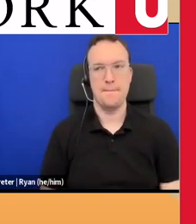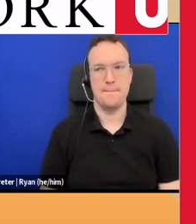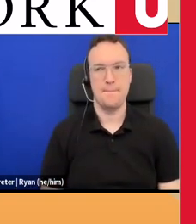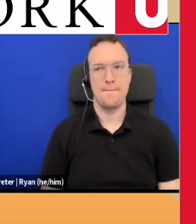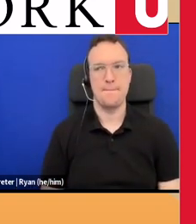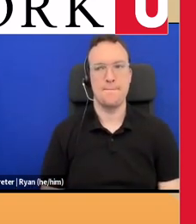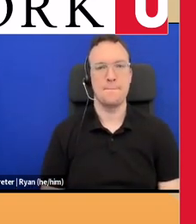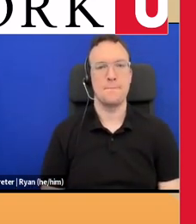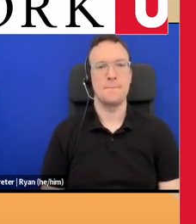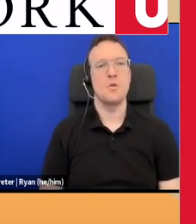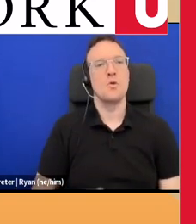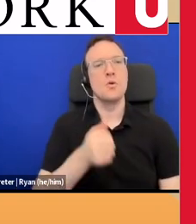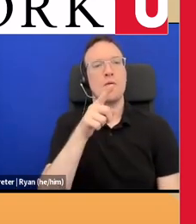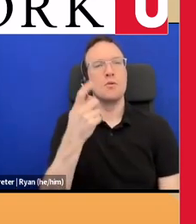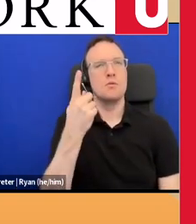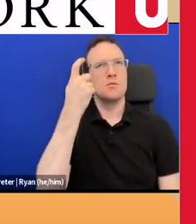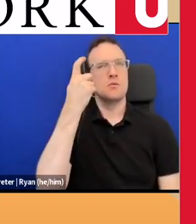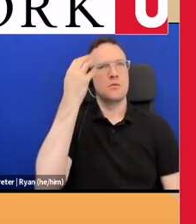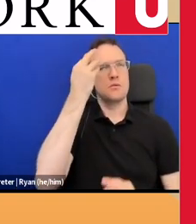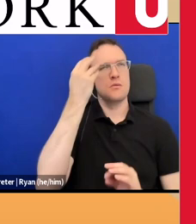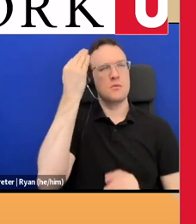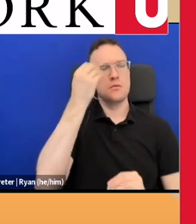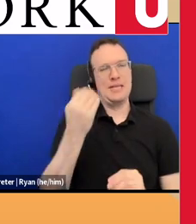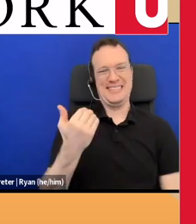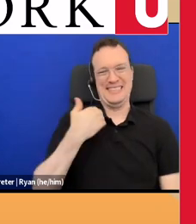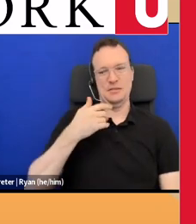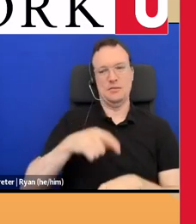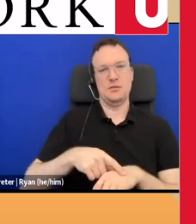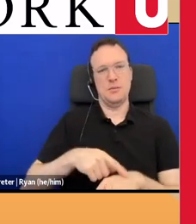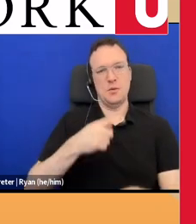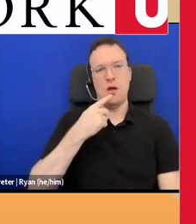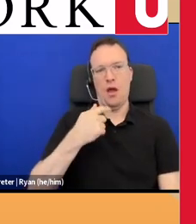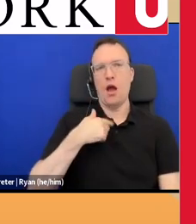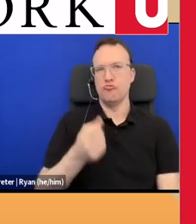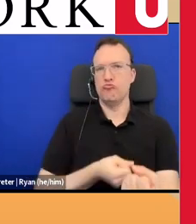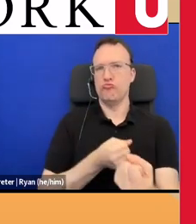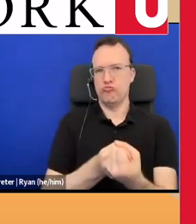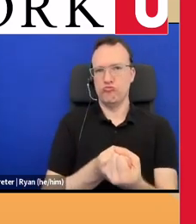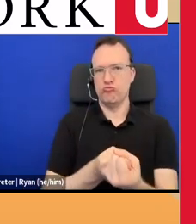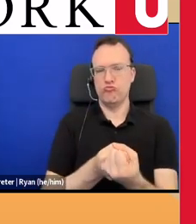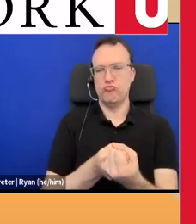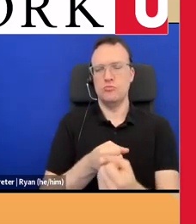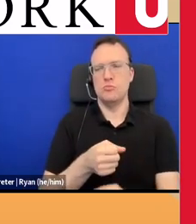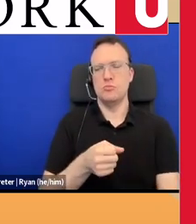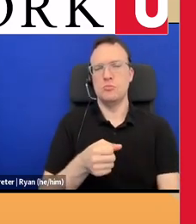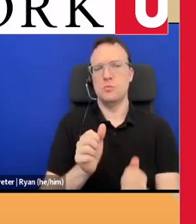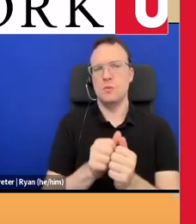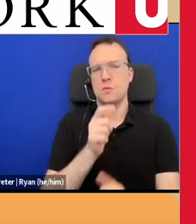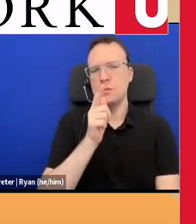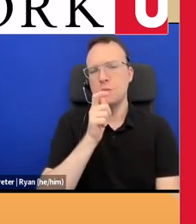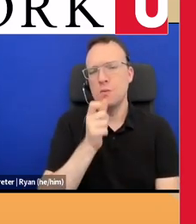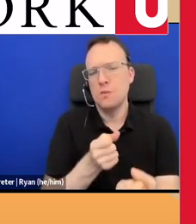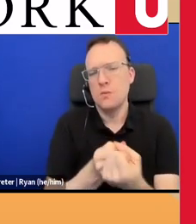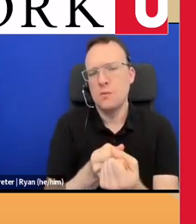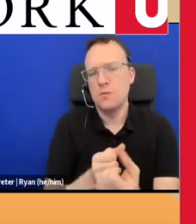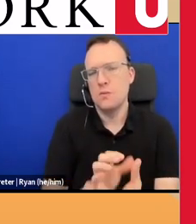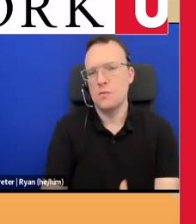Ask yourself, the last time you claimed to be in solidarity, with whom were you in